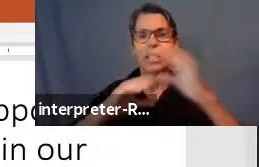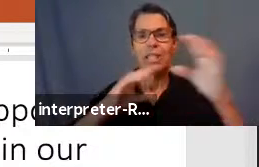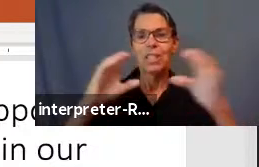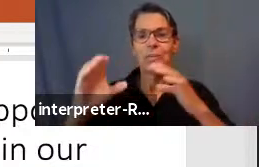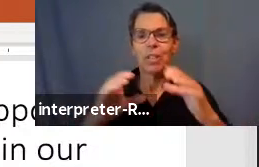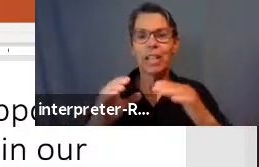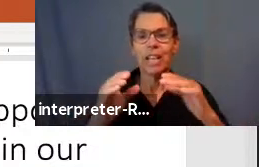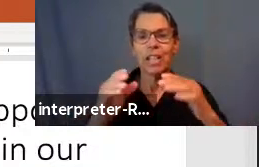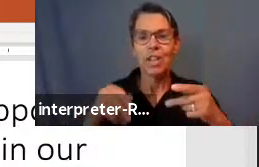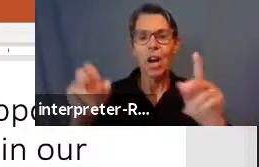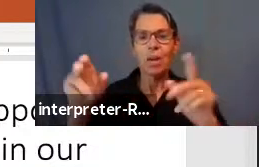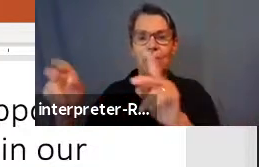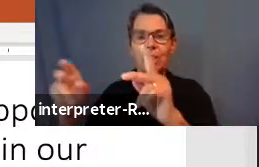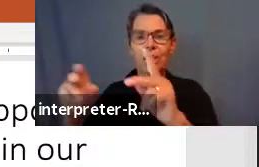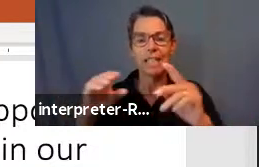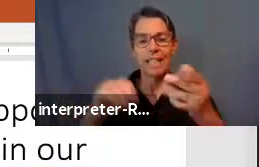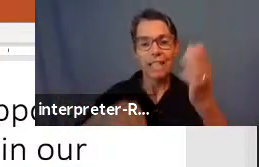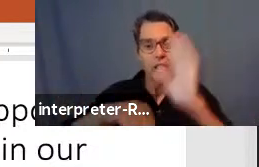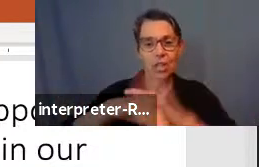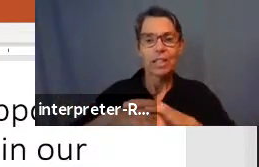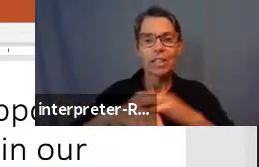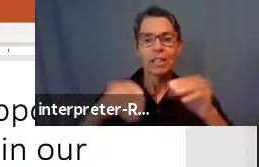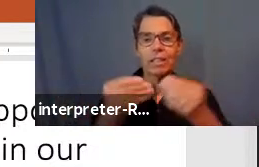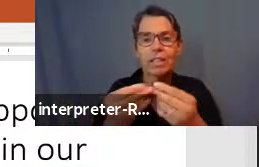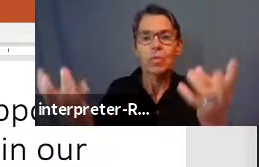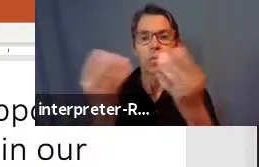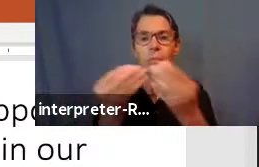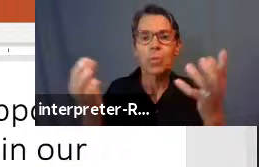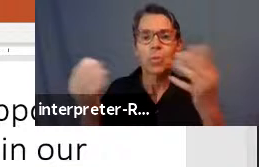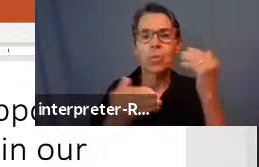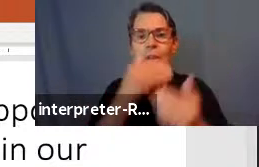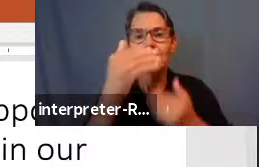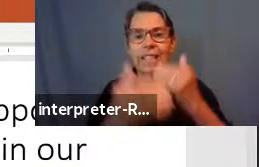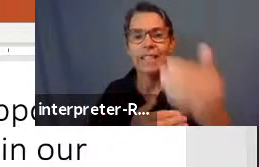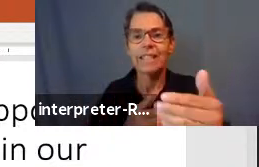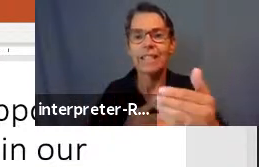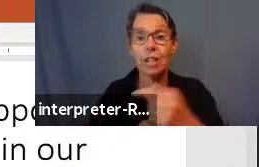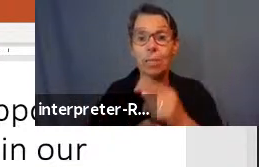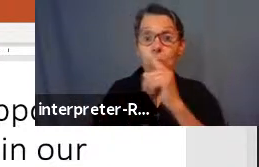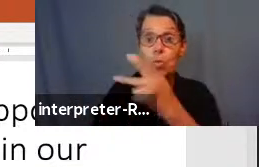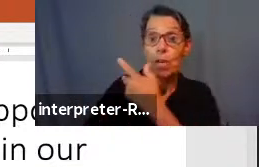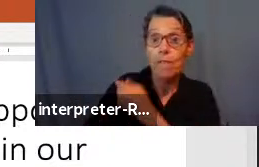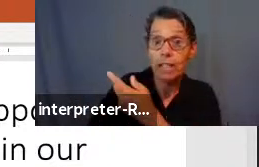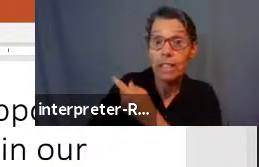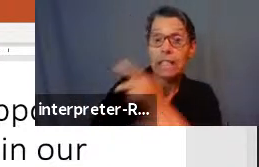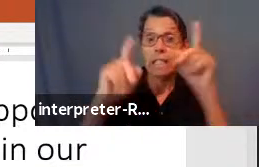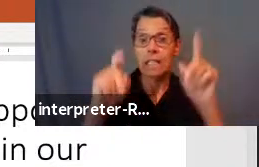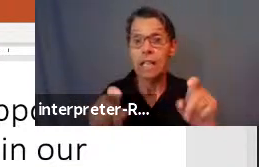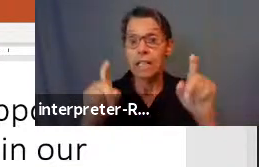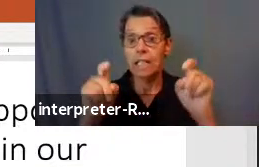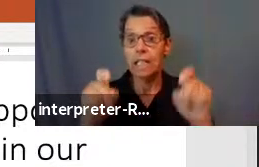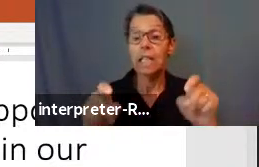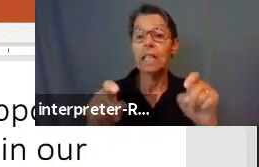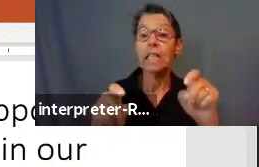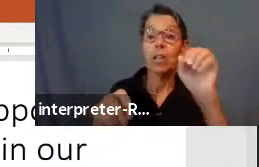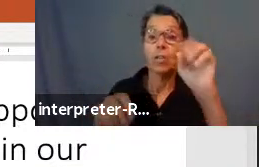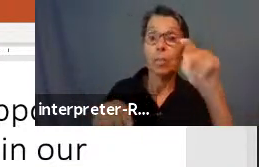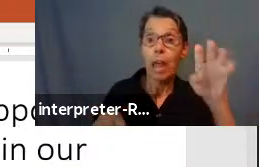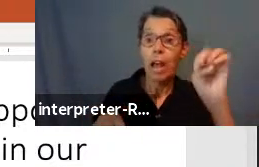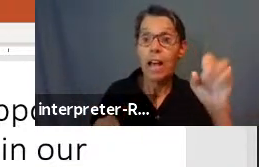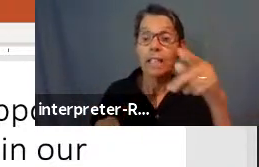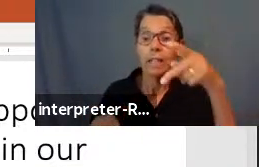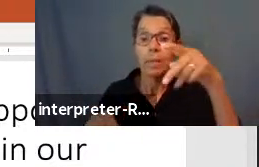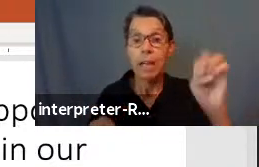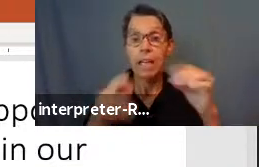increased our distribution processes to move the vaccine, the testing, and all the supplies, PPEs that was needed for